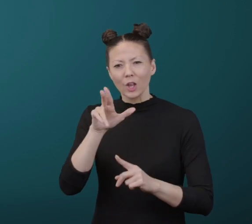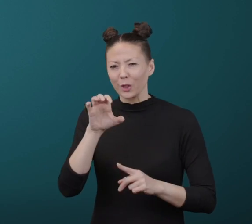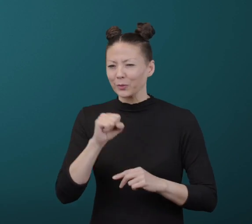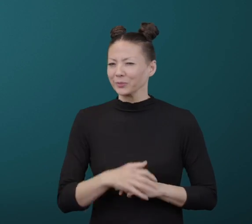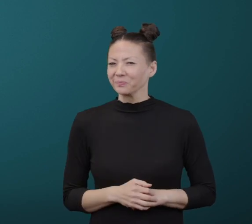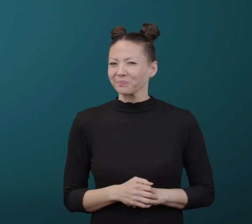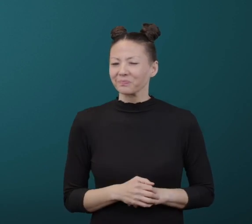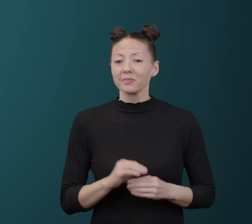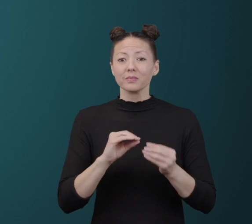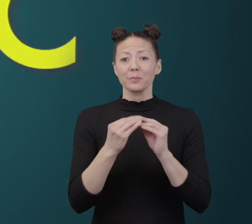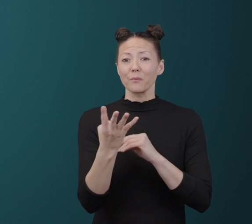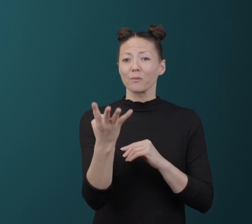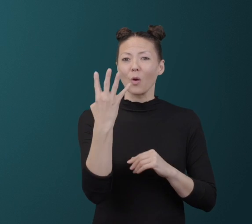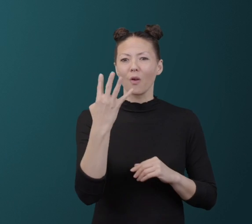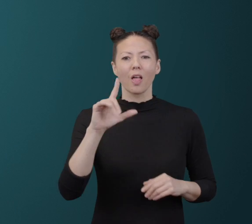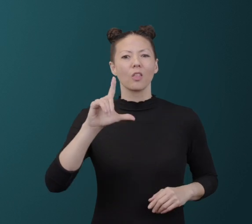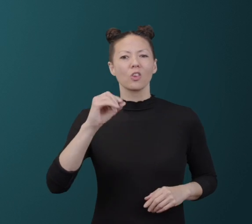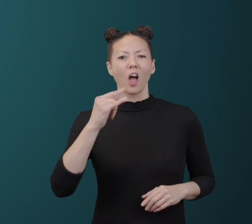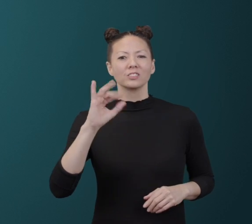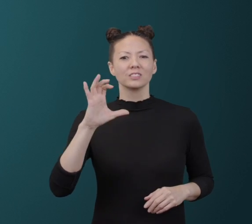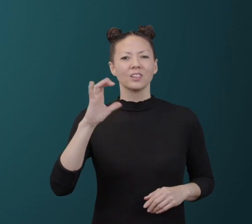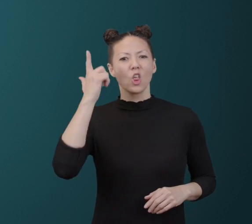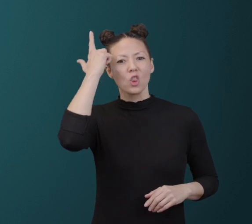Number 4, logic.